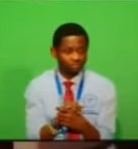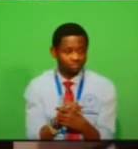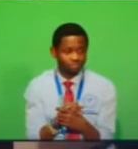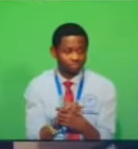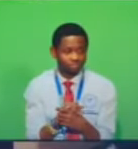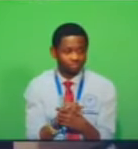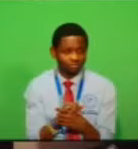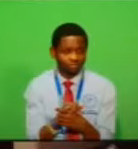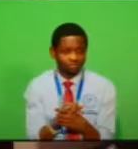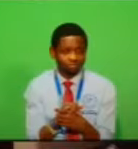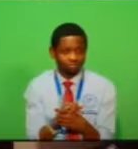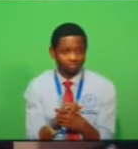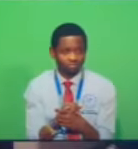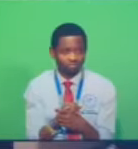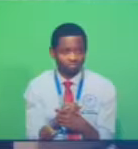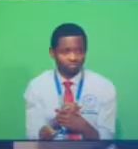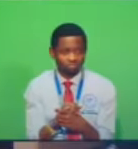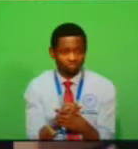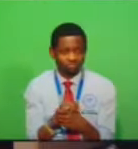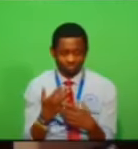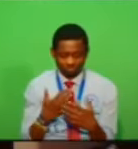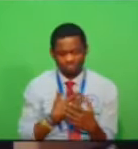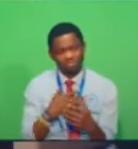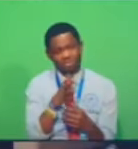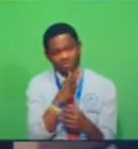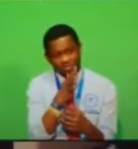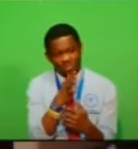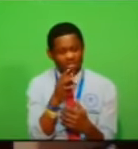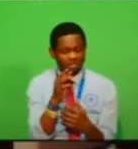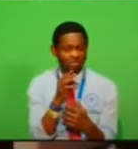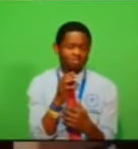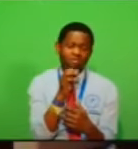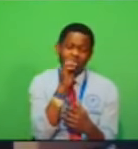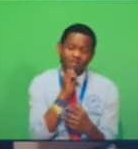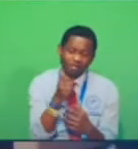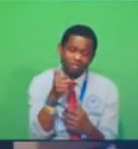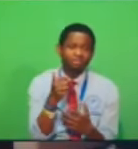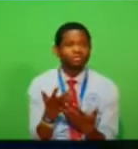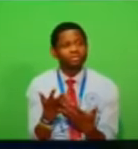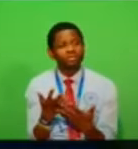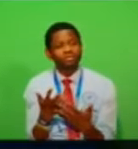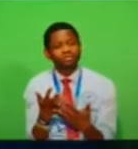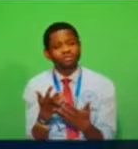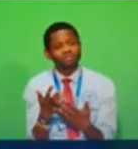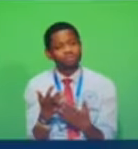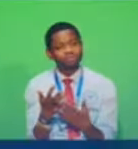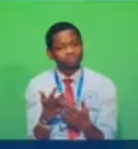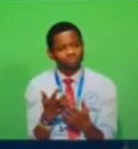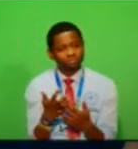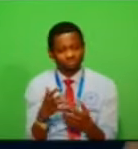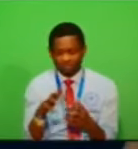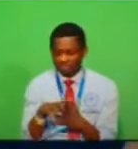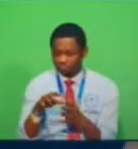And so I was raised by my mother and the elders of the Church of Pentecost. And that